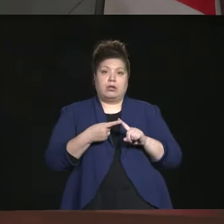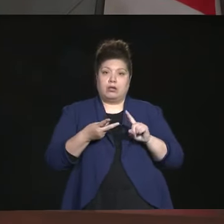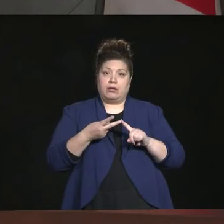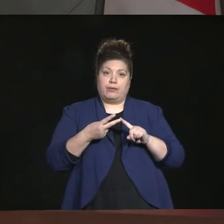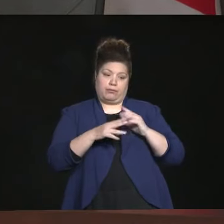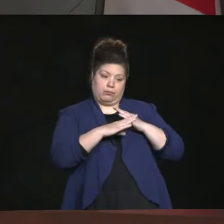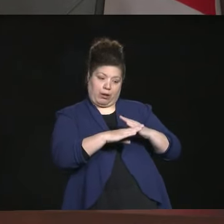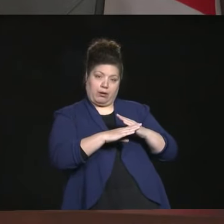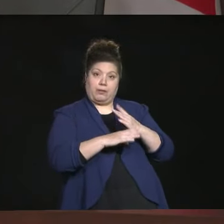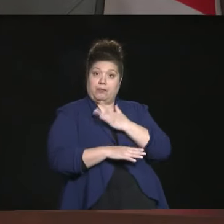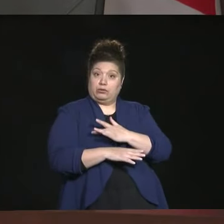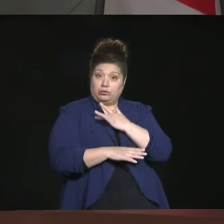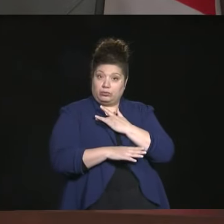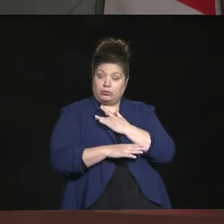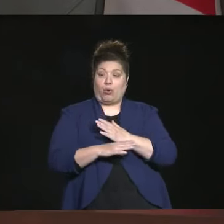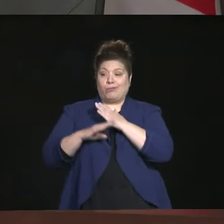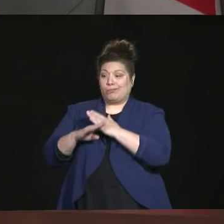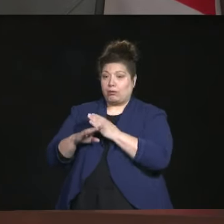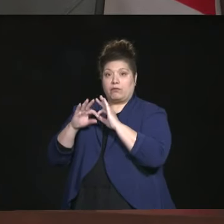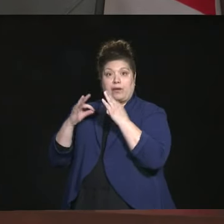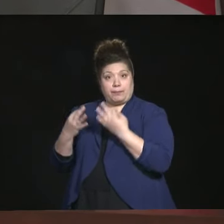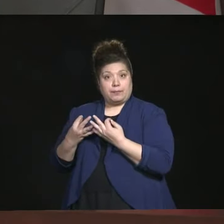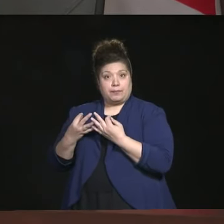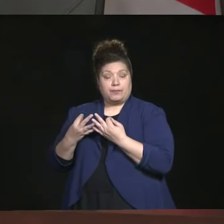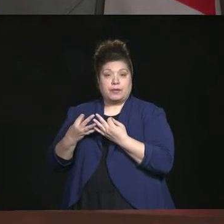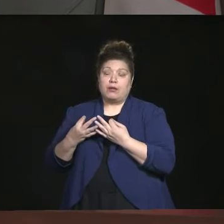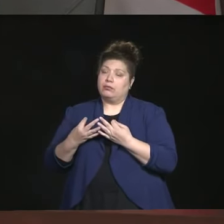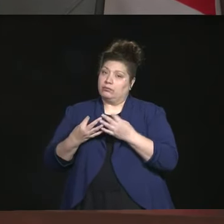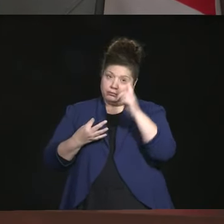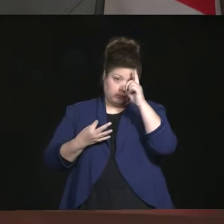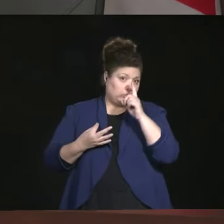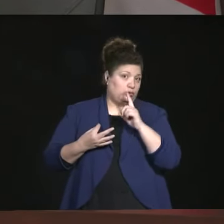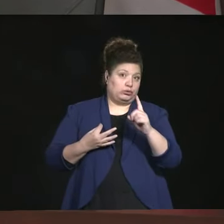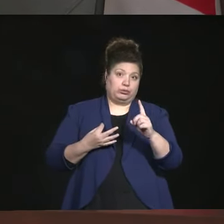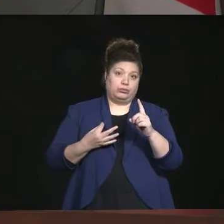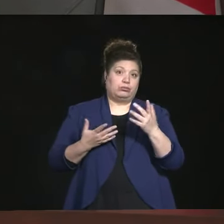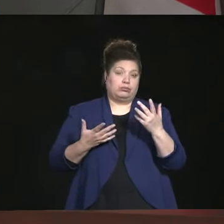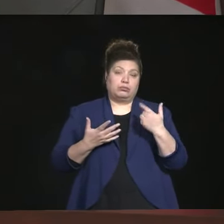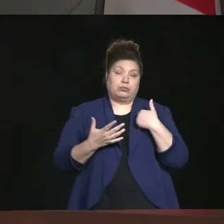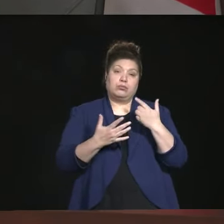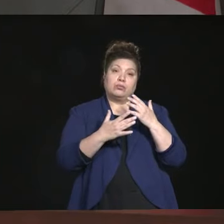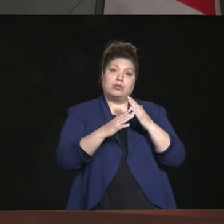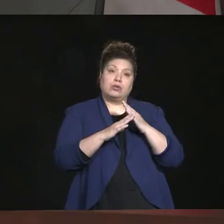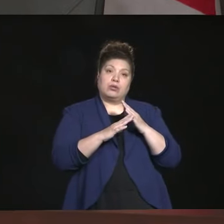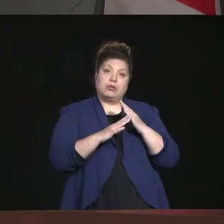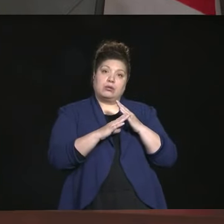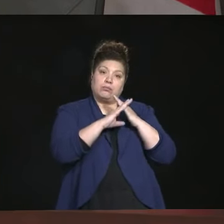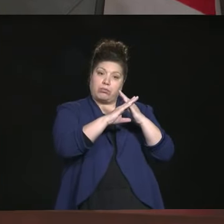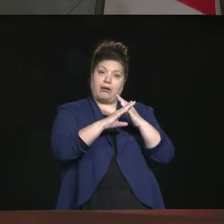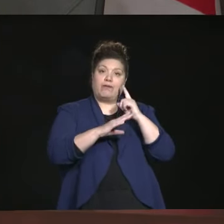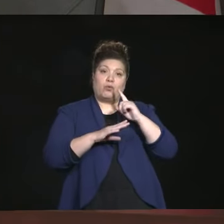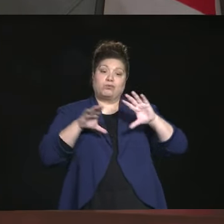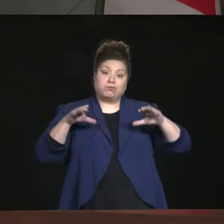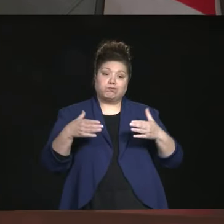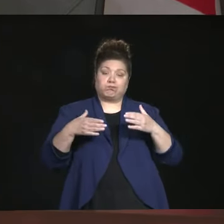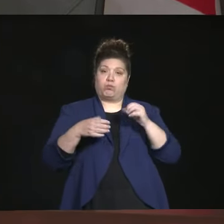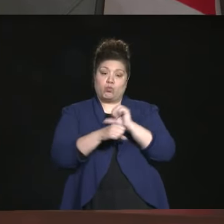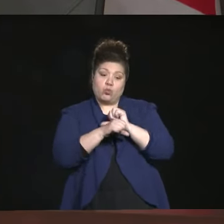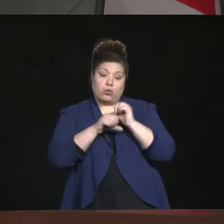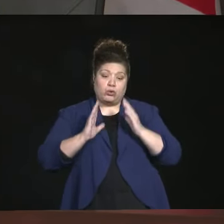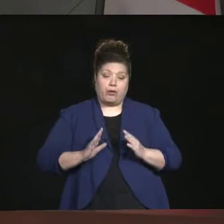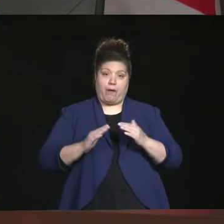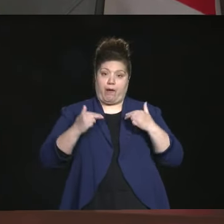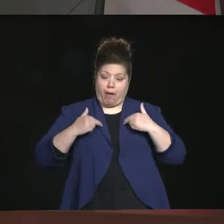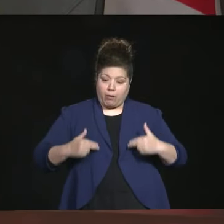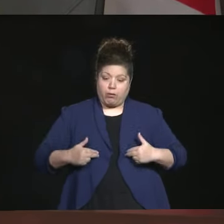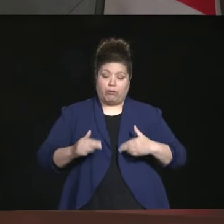for sure, protecting the health workforce is absolutely critical.